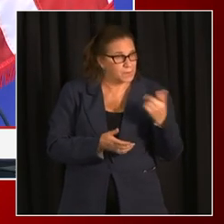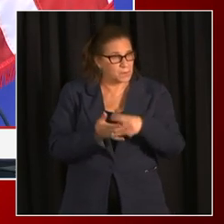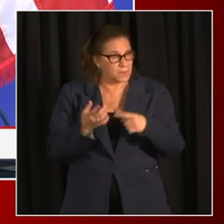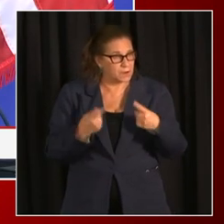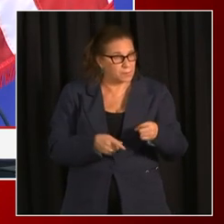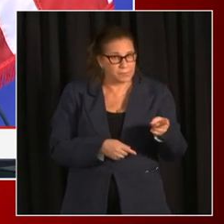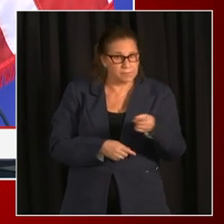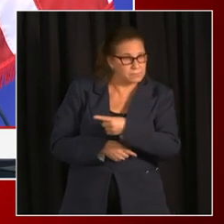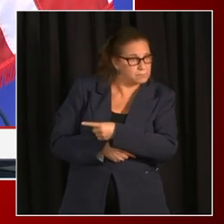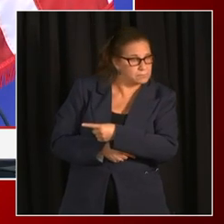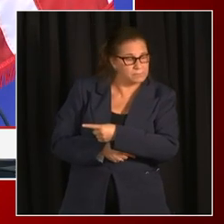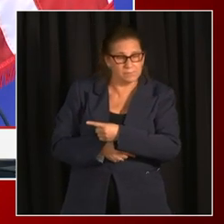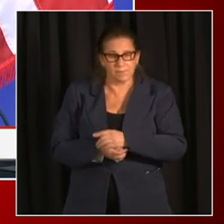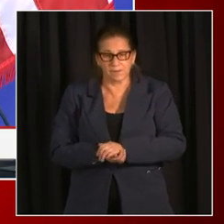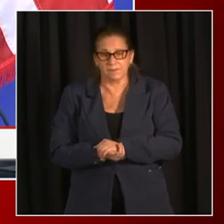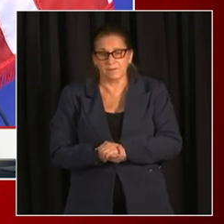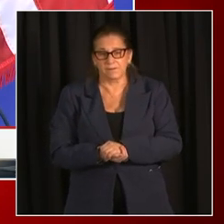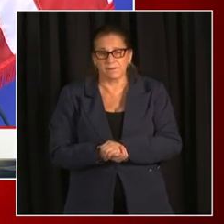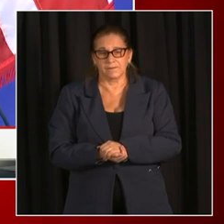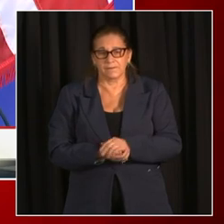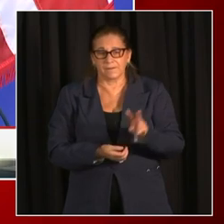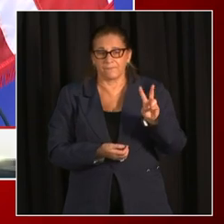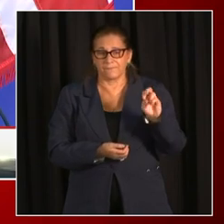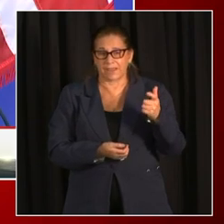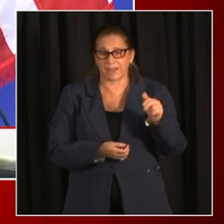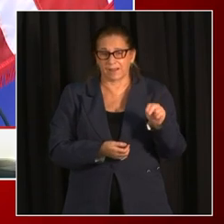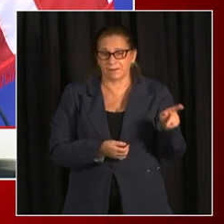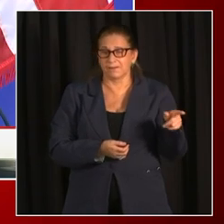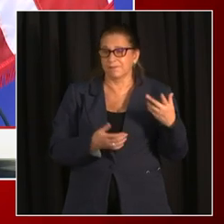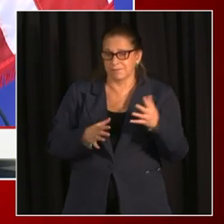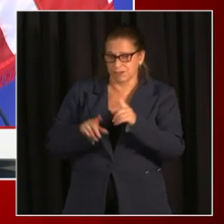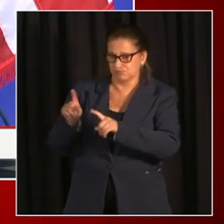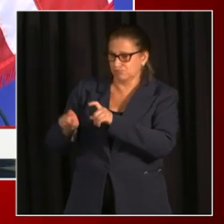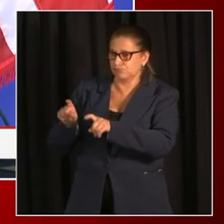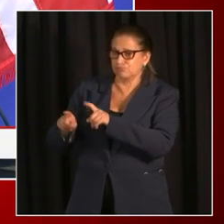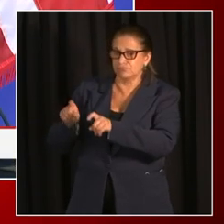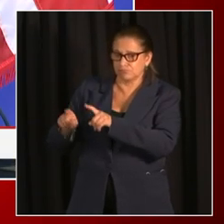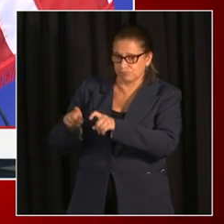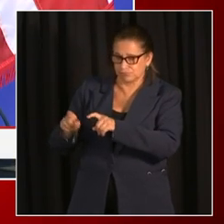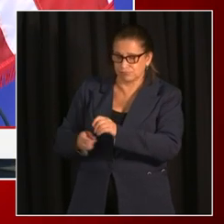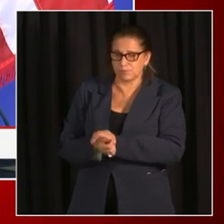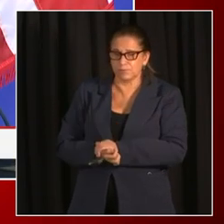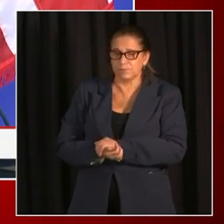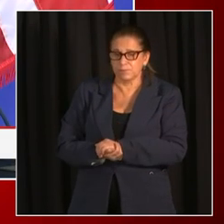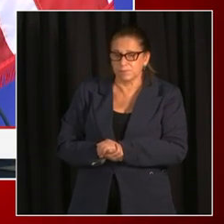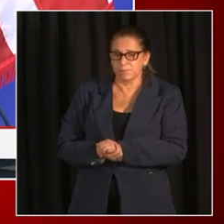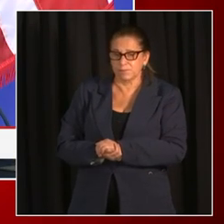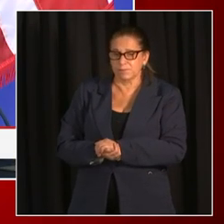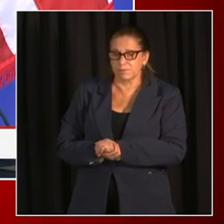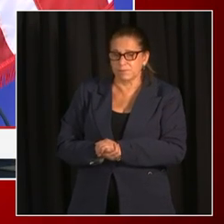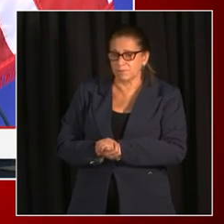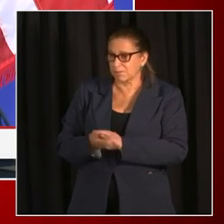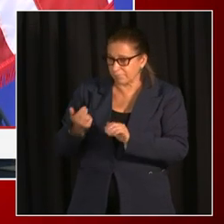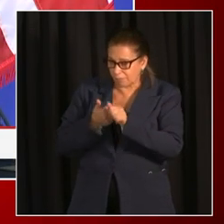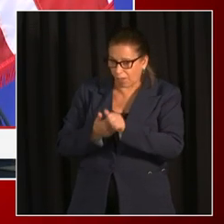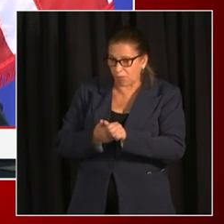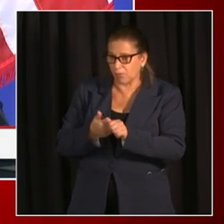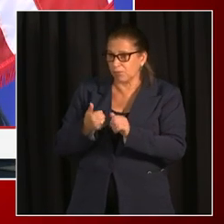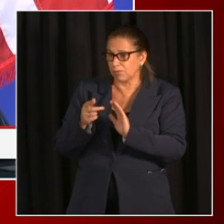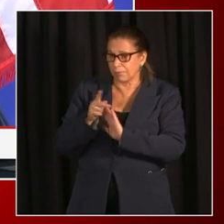office. And Vega is experienced in asking those questions and what laws